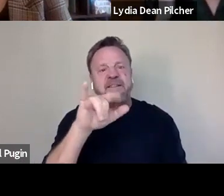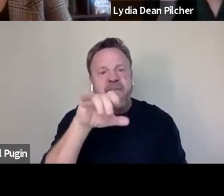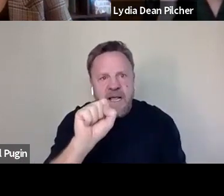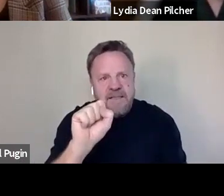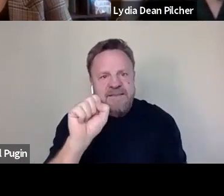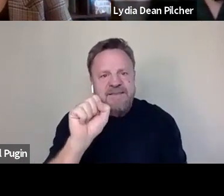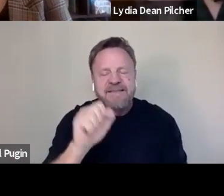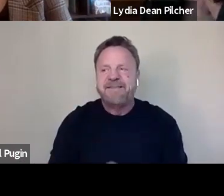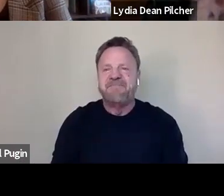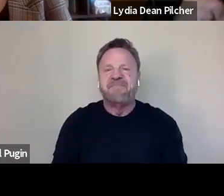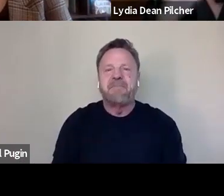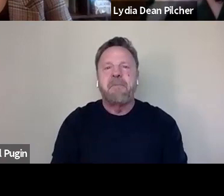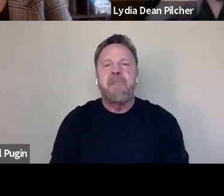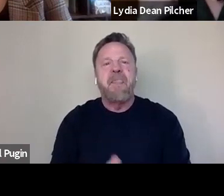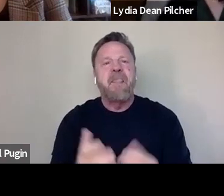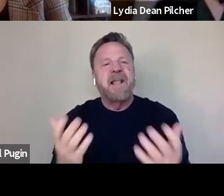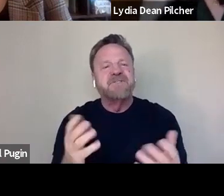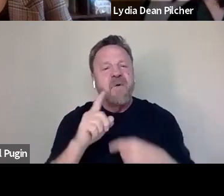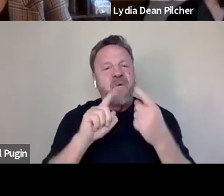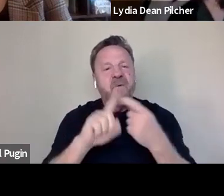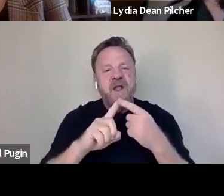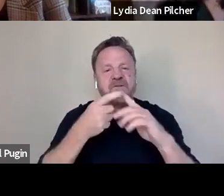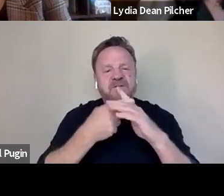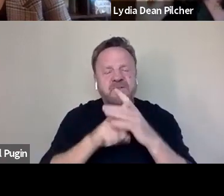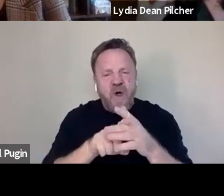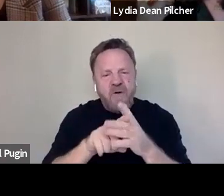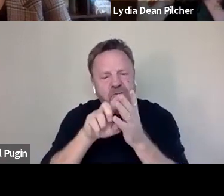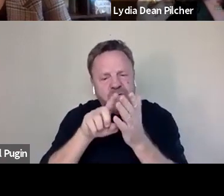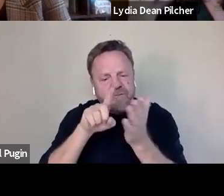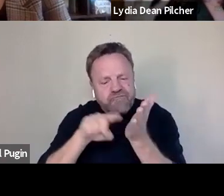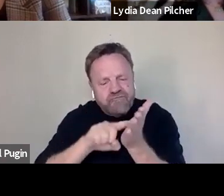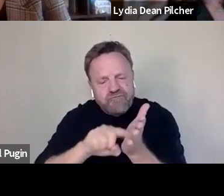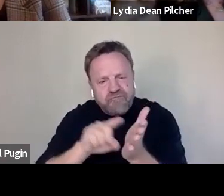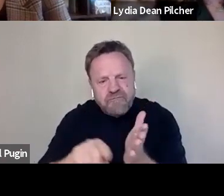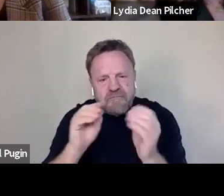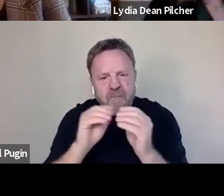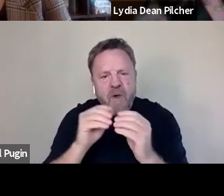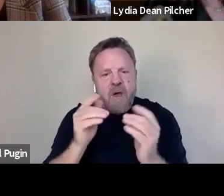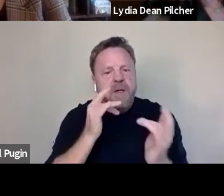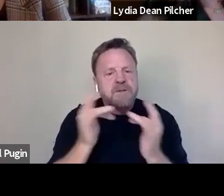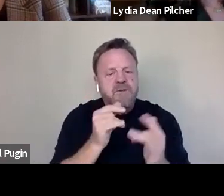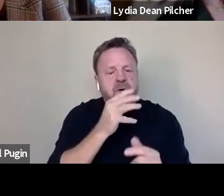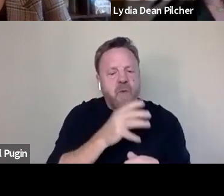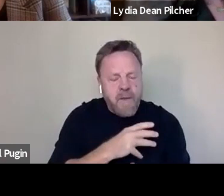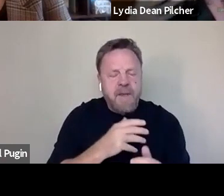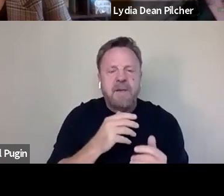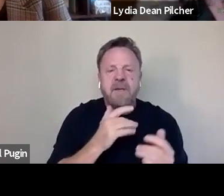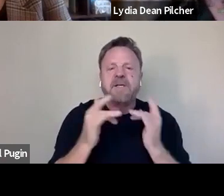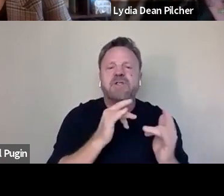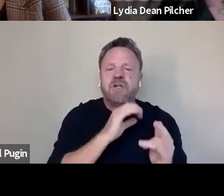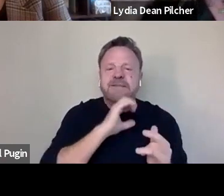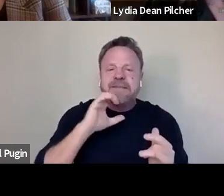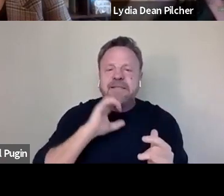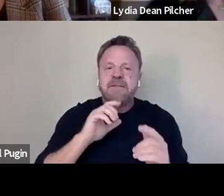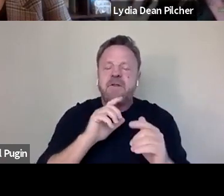was, when you start to peel it back, it's concerned women, concerned citizens that really